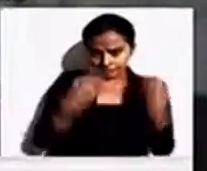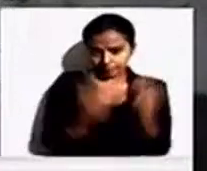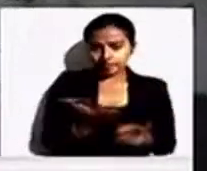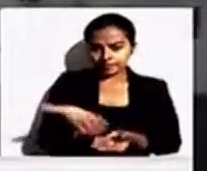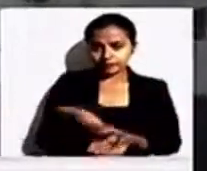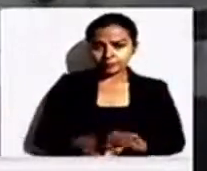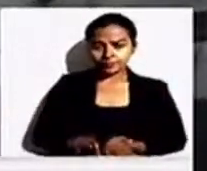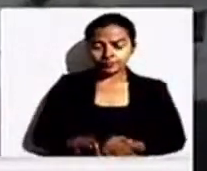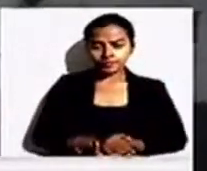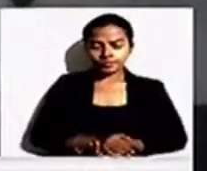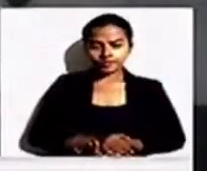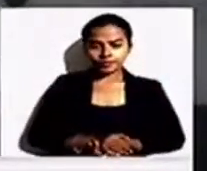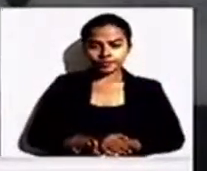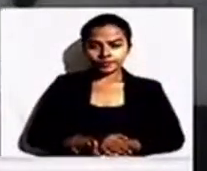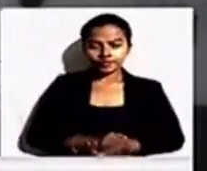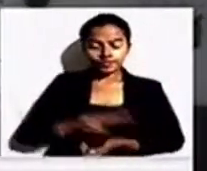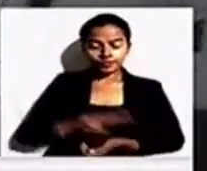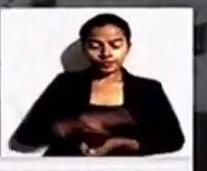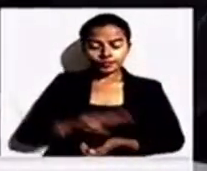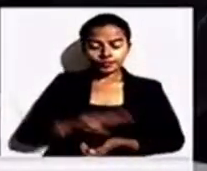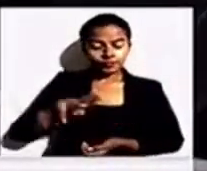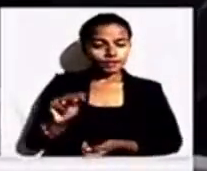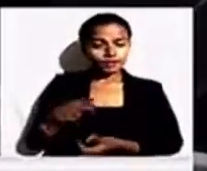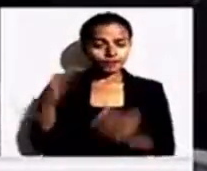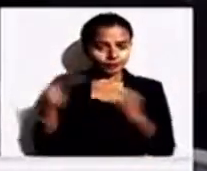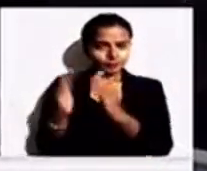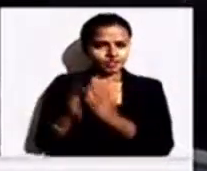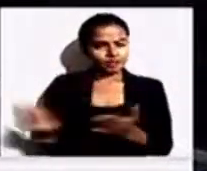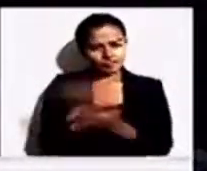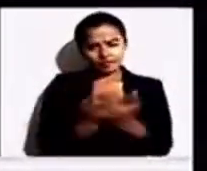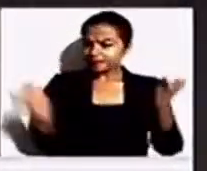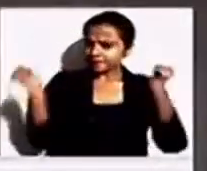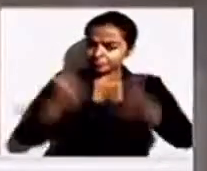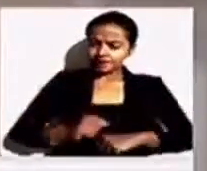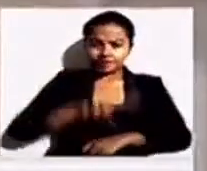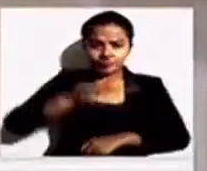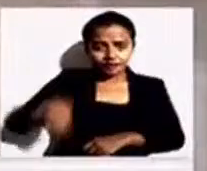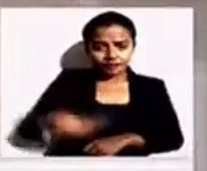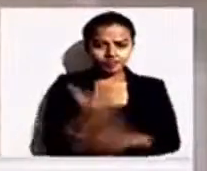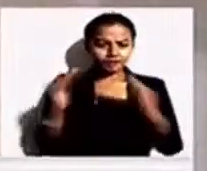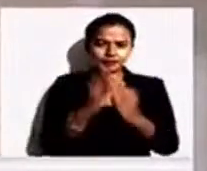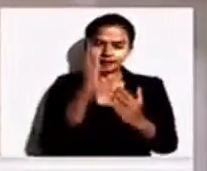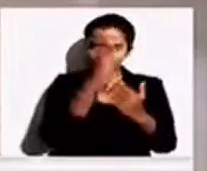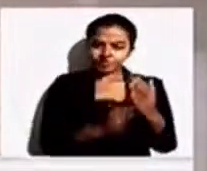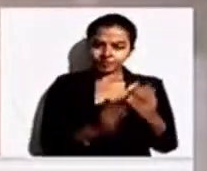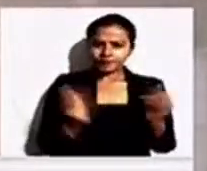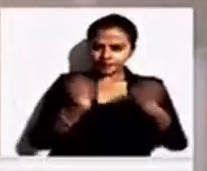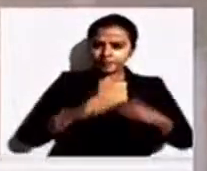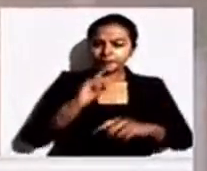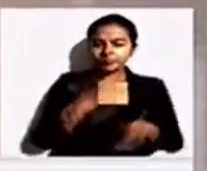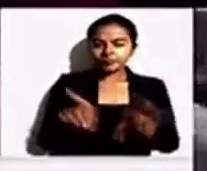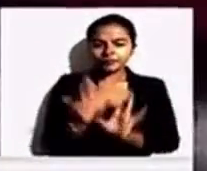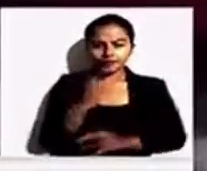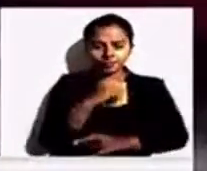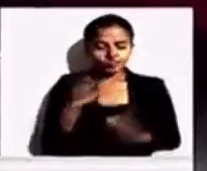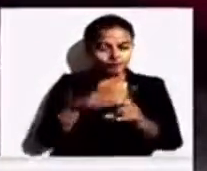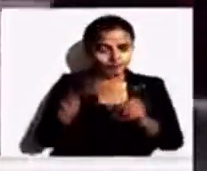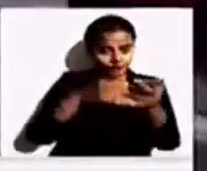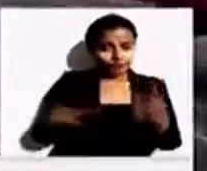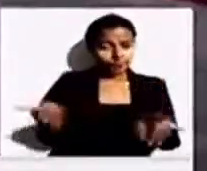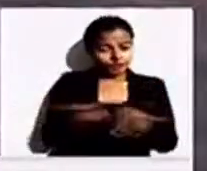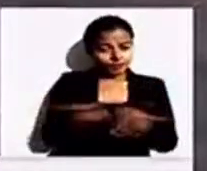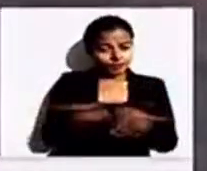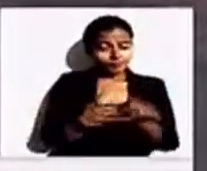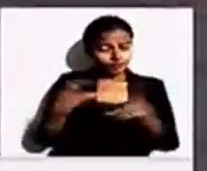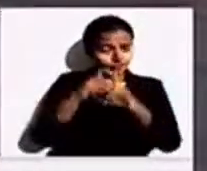30 houses had been damaged completely, while 200 houses were partially damaged. Several areas in the Jaffna district have experienced heavy rainfall since last morning,